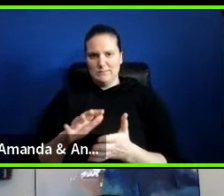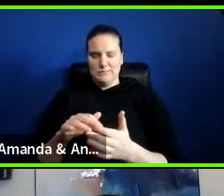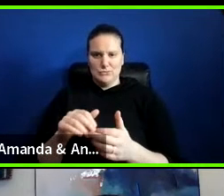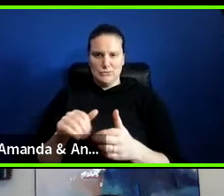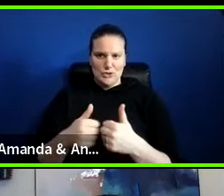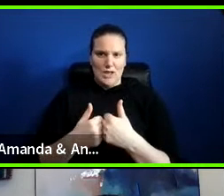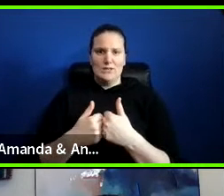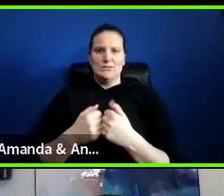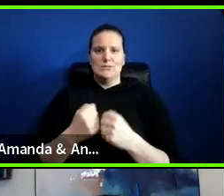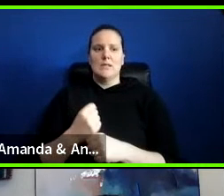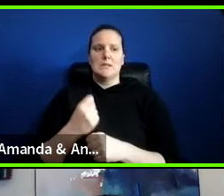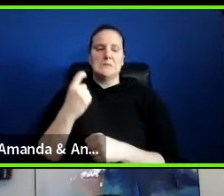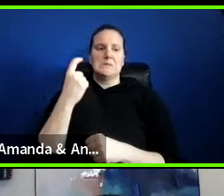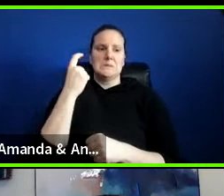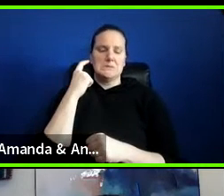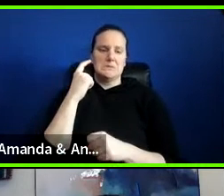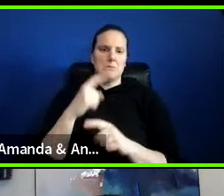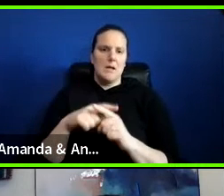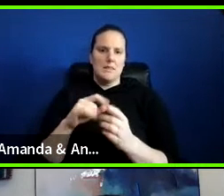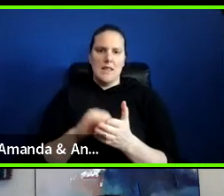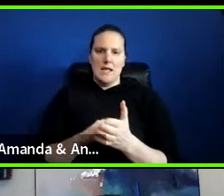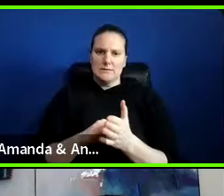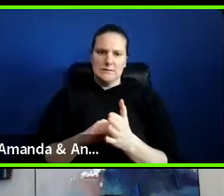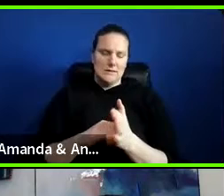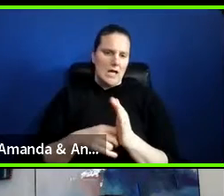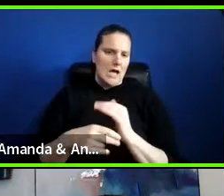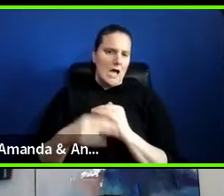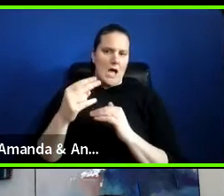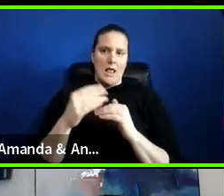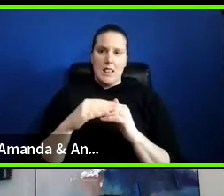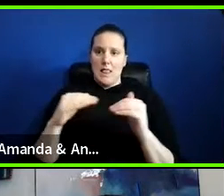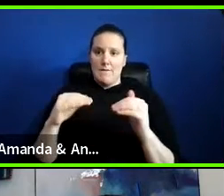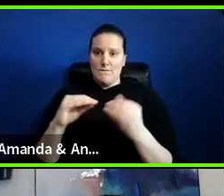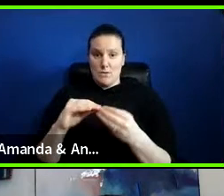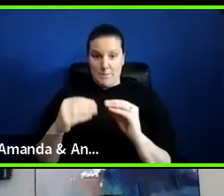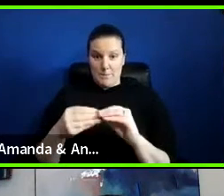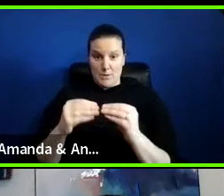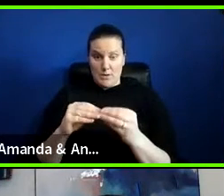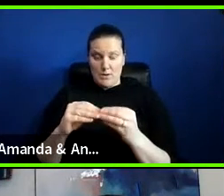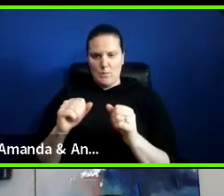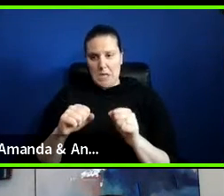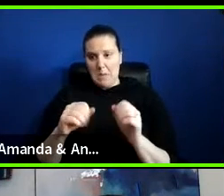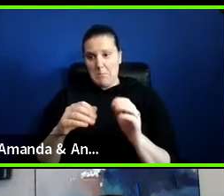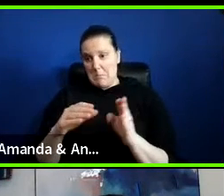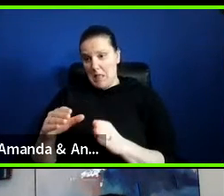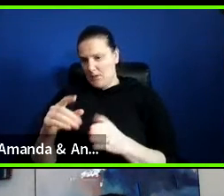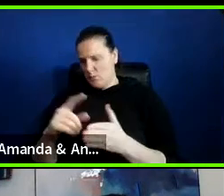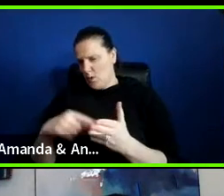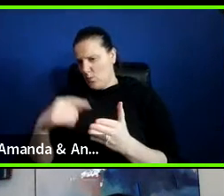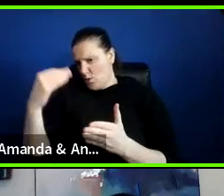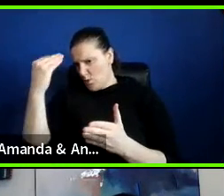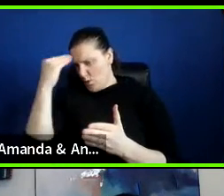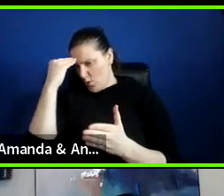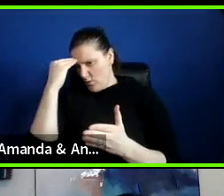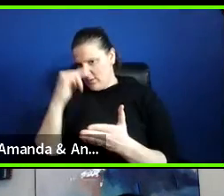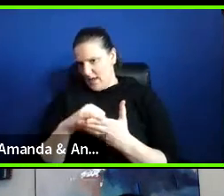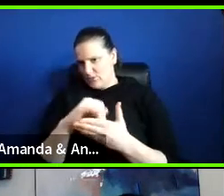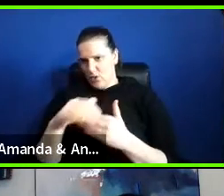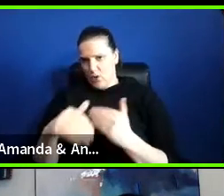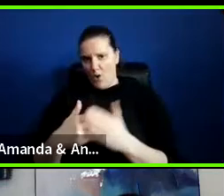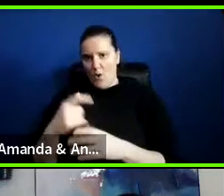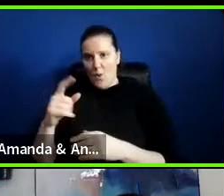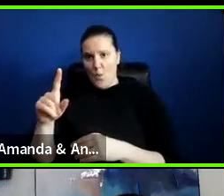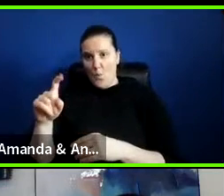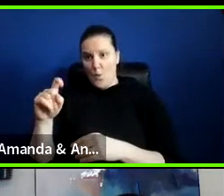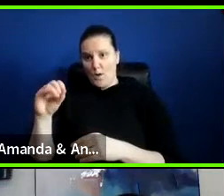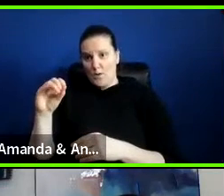that makes sense, but that's kind of the high level numbers. So what we can kind of plan for what we know, and that's for all 107 projects.